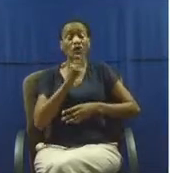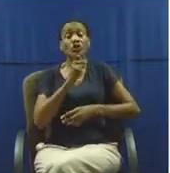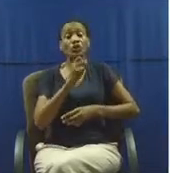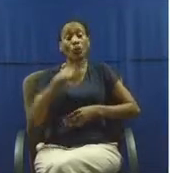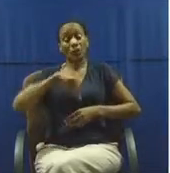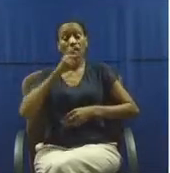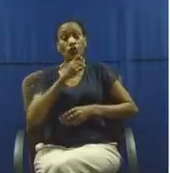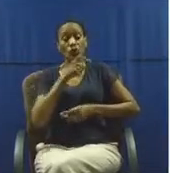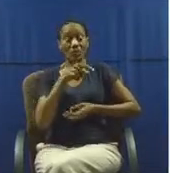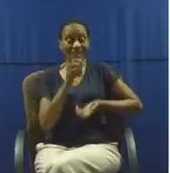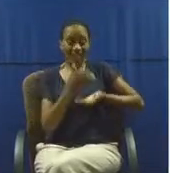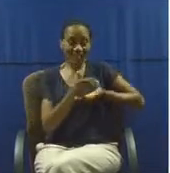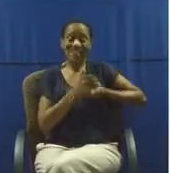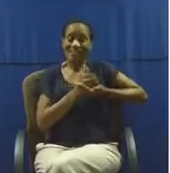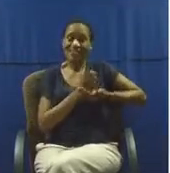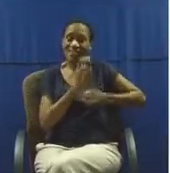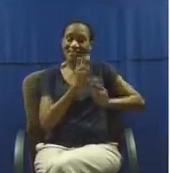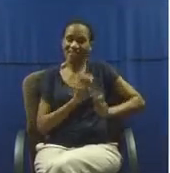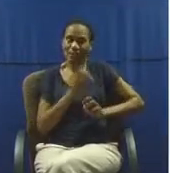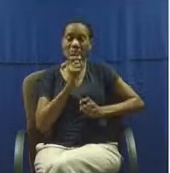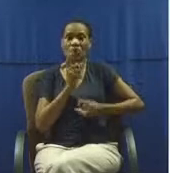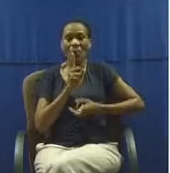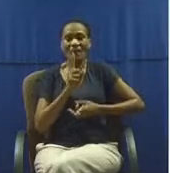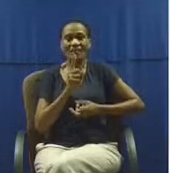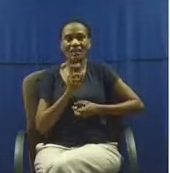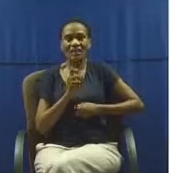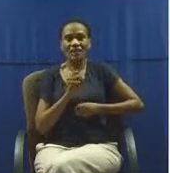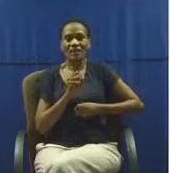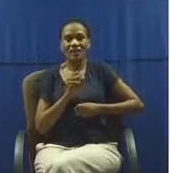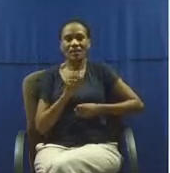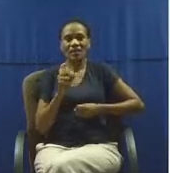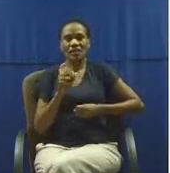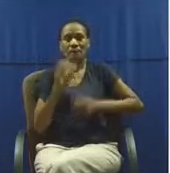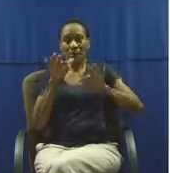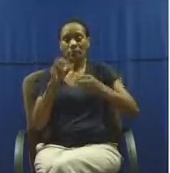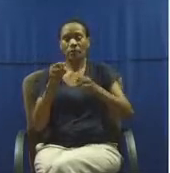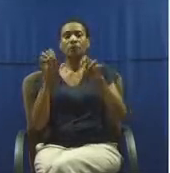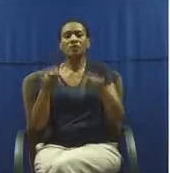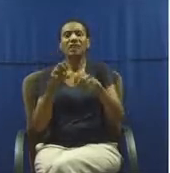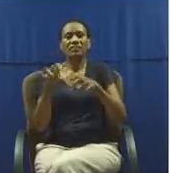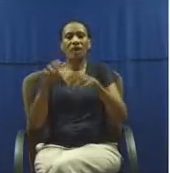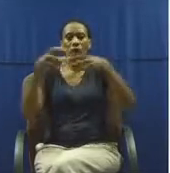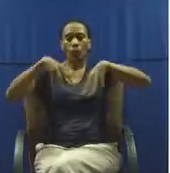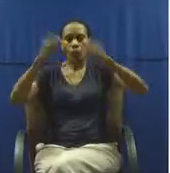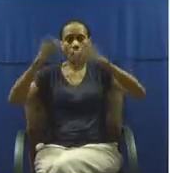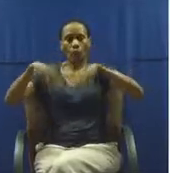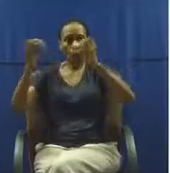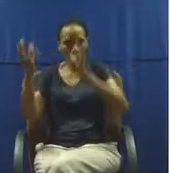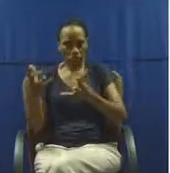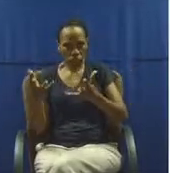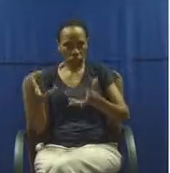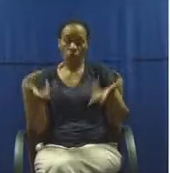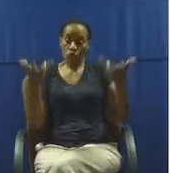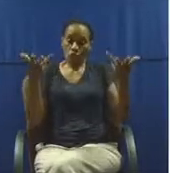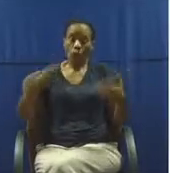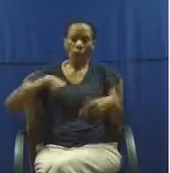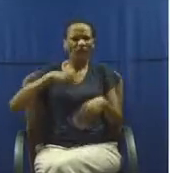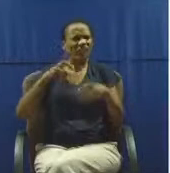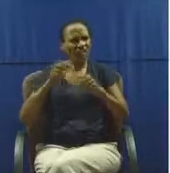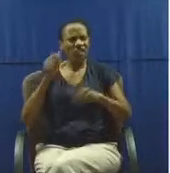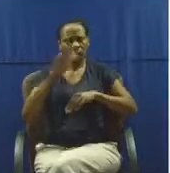as I said, it's not like we're sitting and doing nothing. We have taken steps and measures